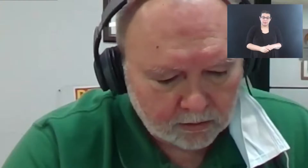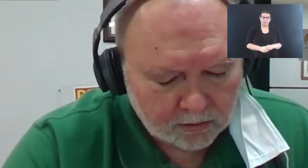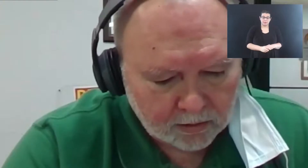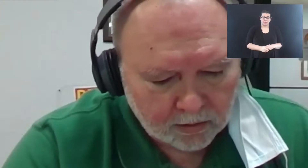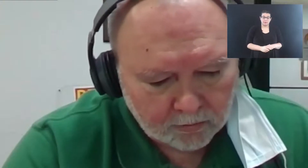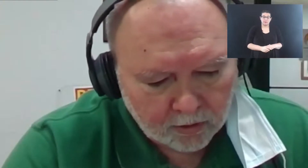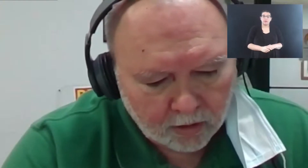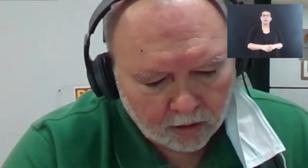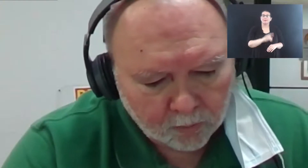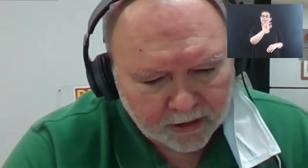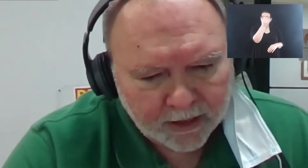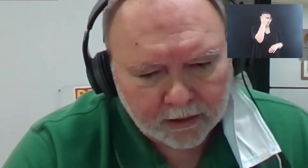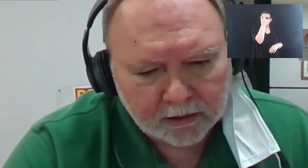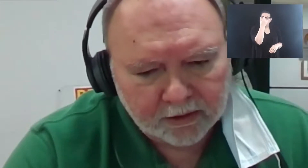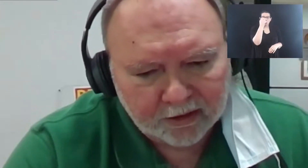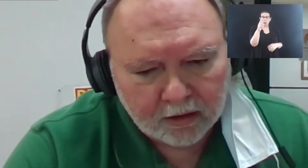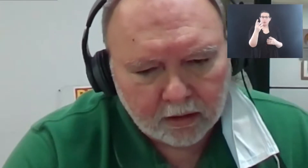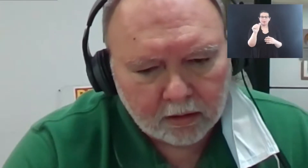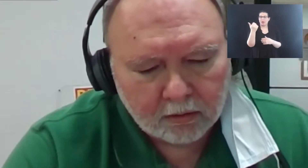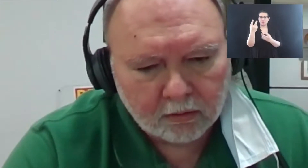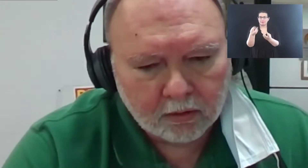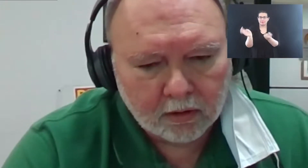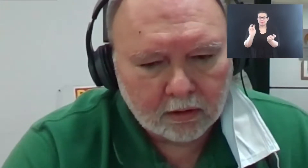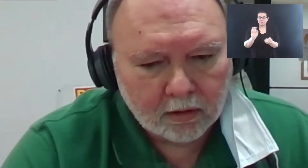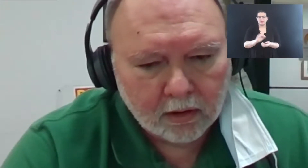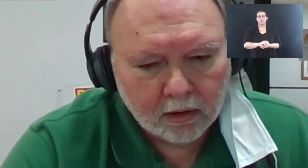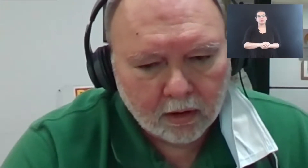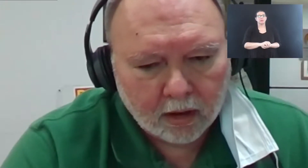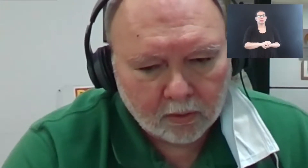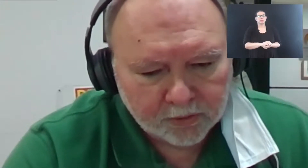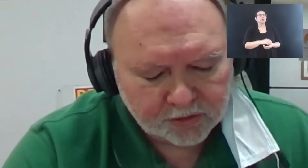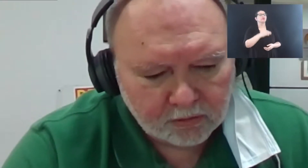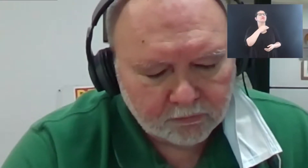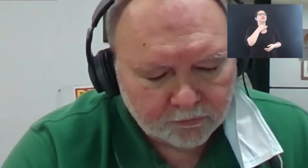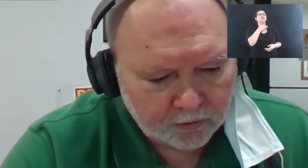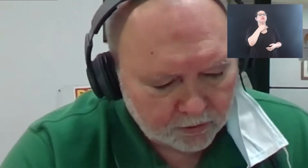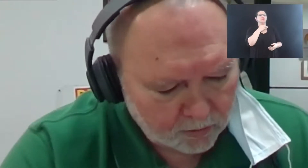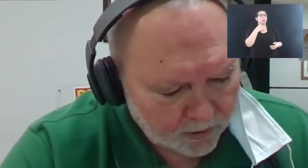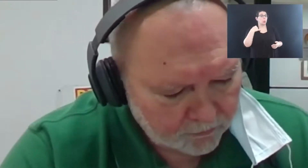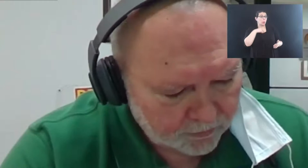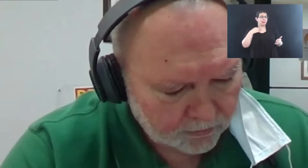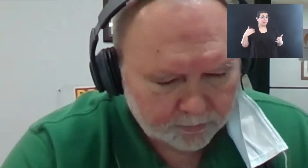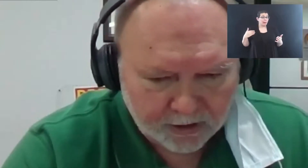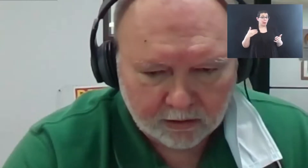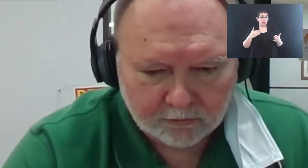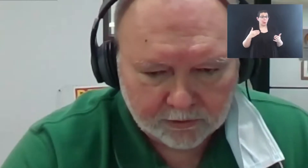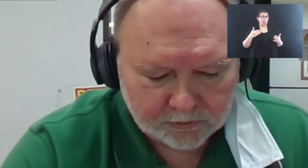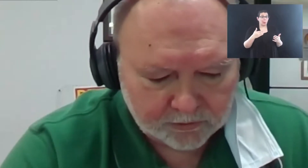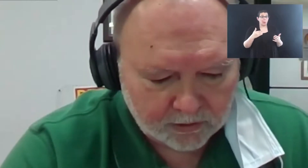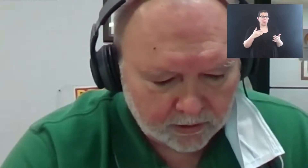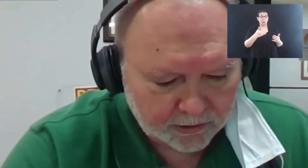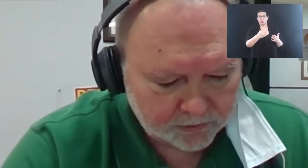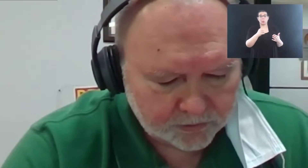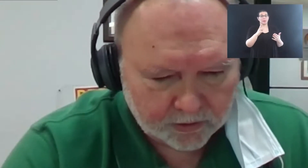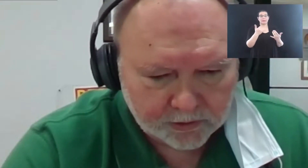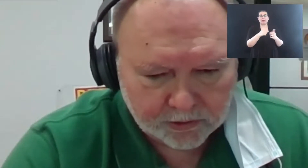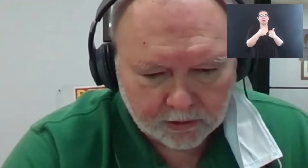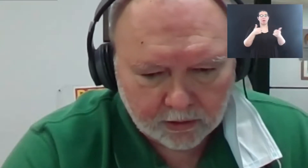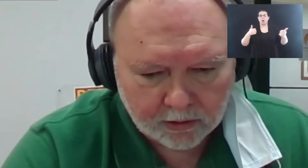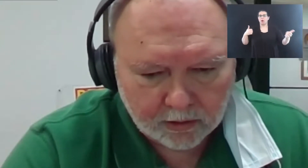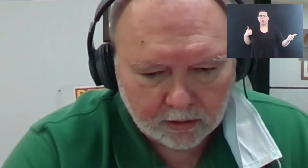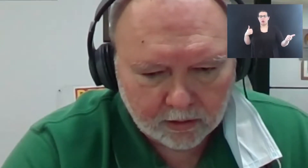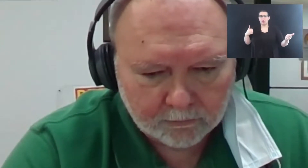the panel, are we getting nearer or are we still further away from the peak of this latest